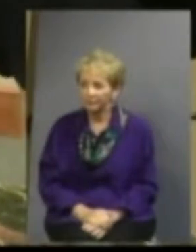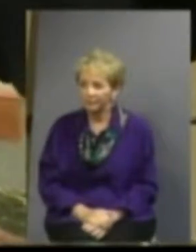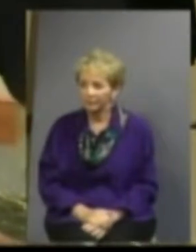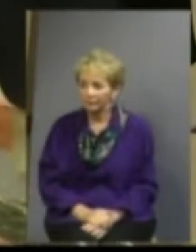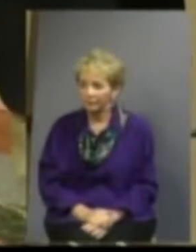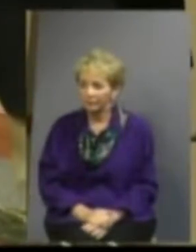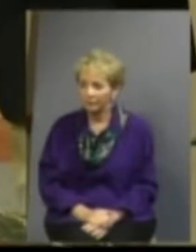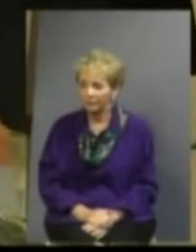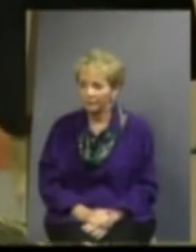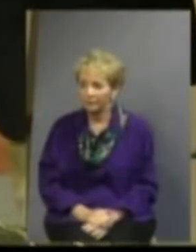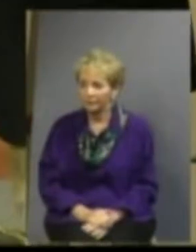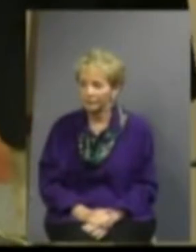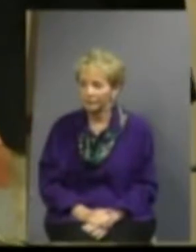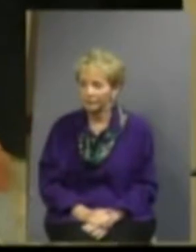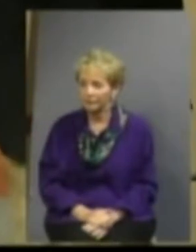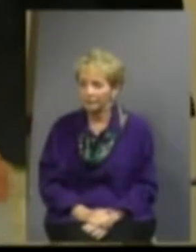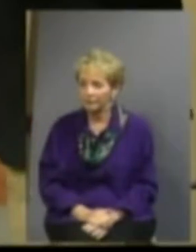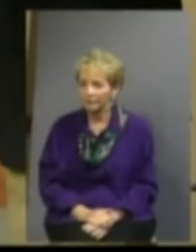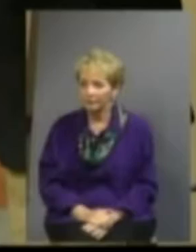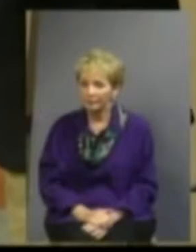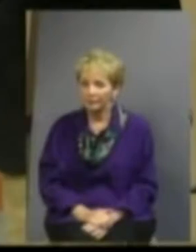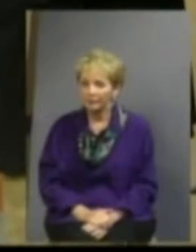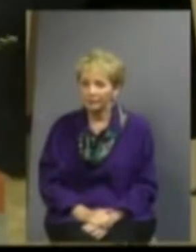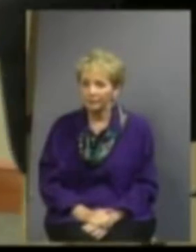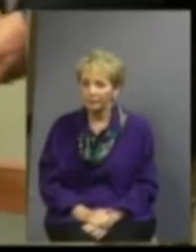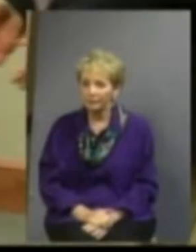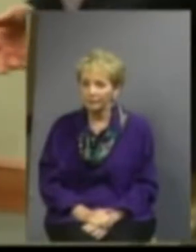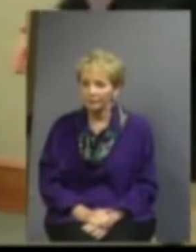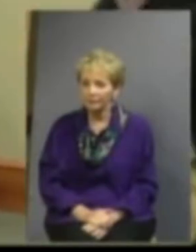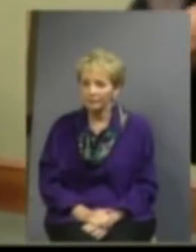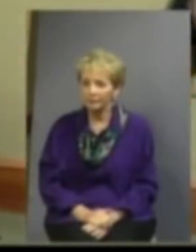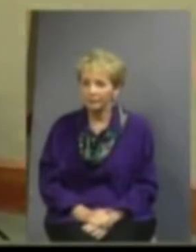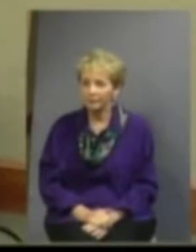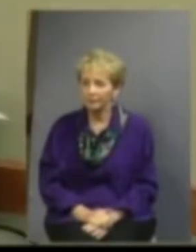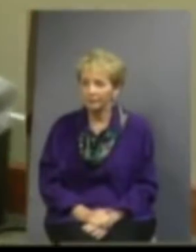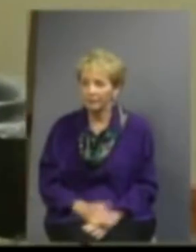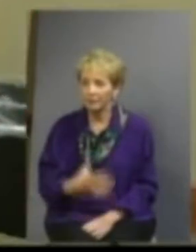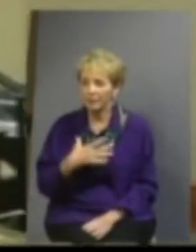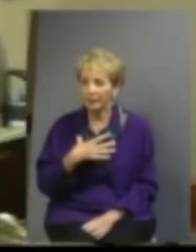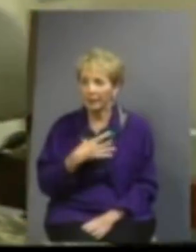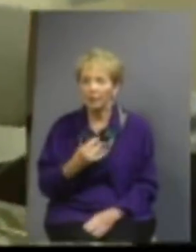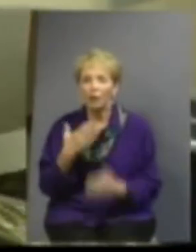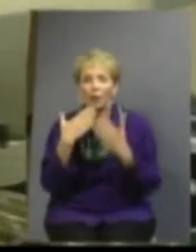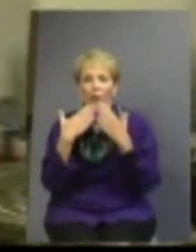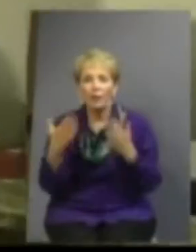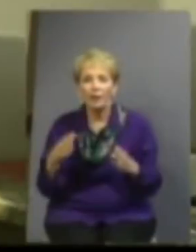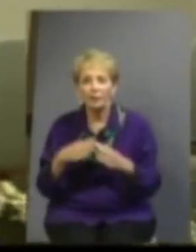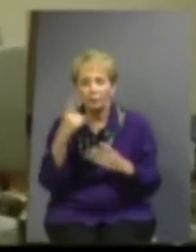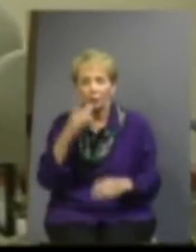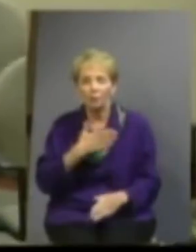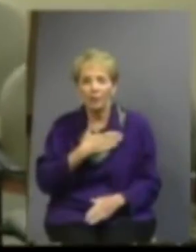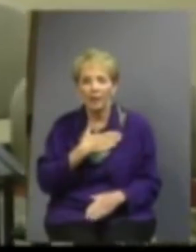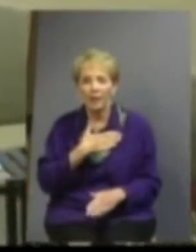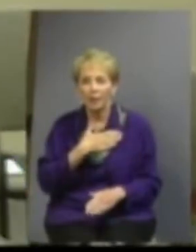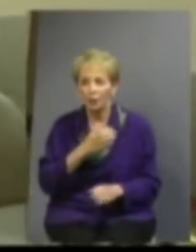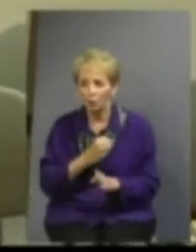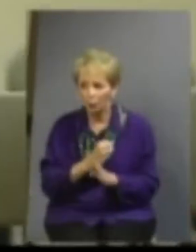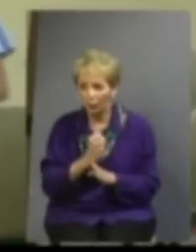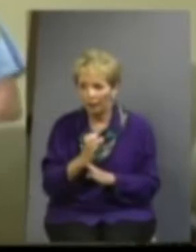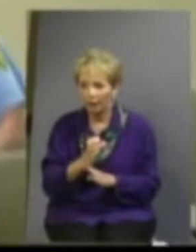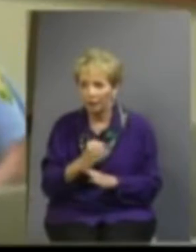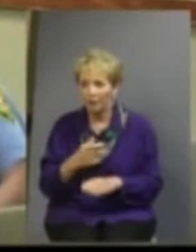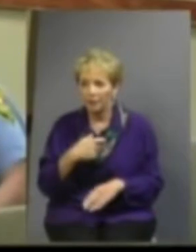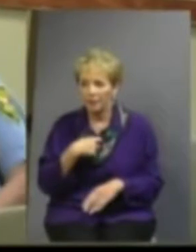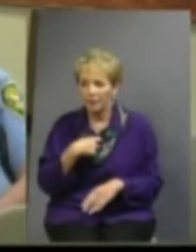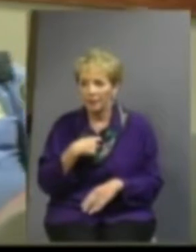And there's that. And you're willing, and if you're willing to, you can say anything you'd like. I'd just like to thank the city for my career. I